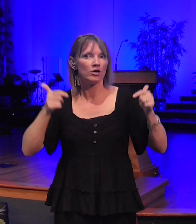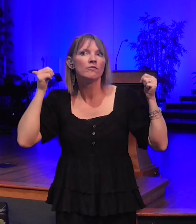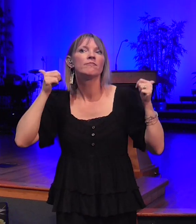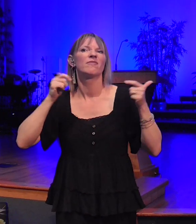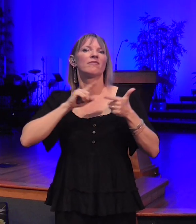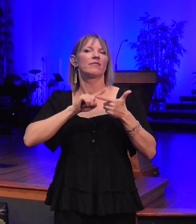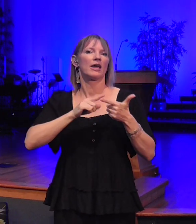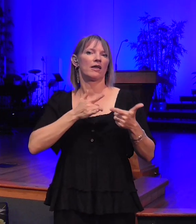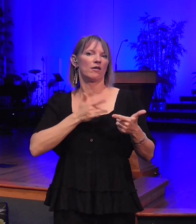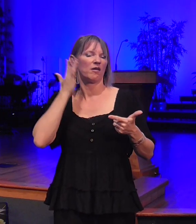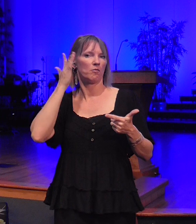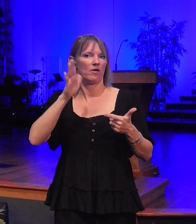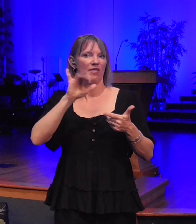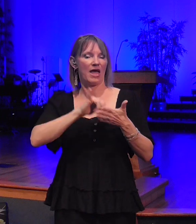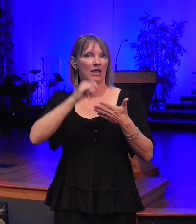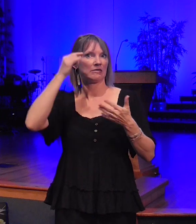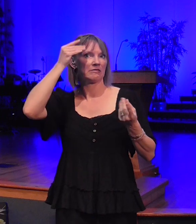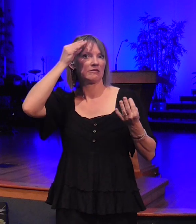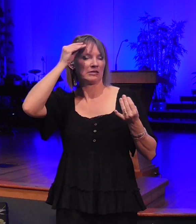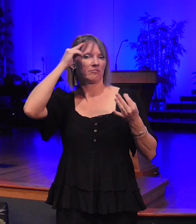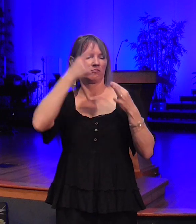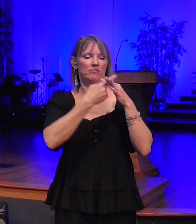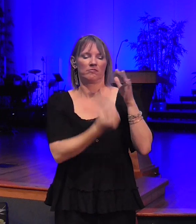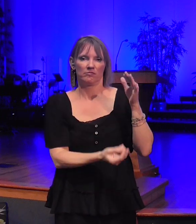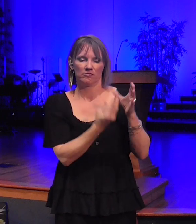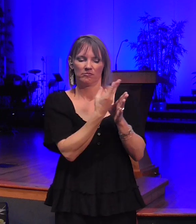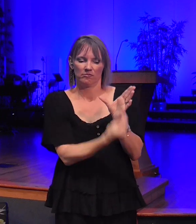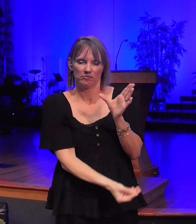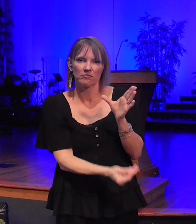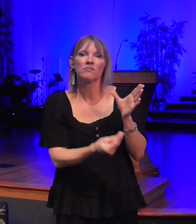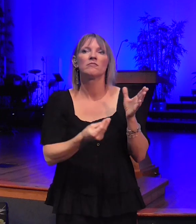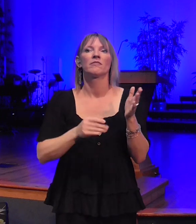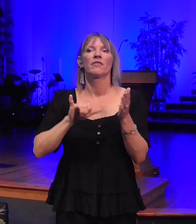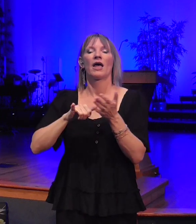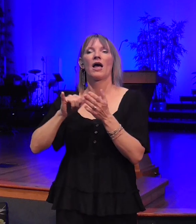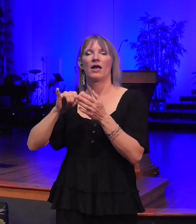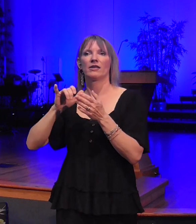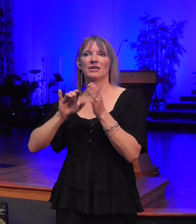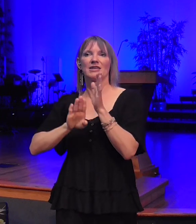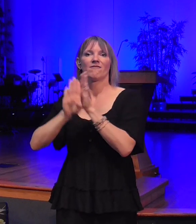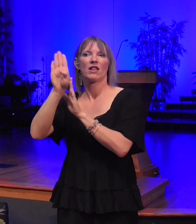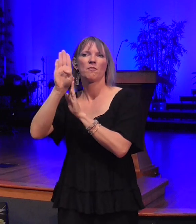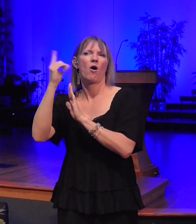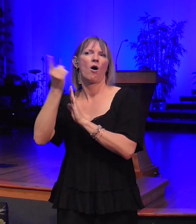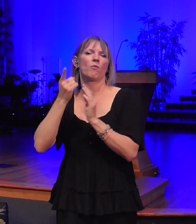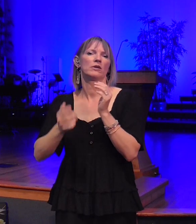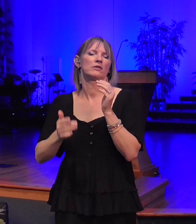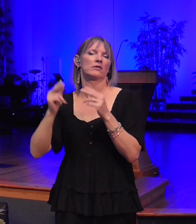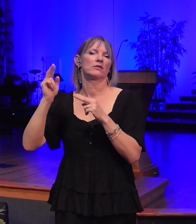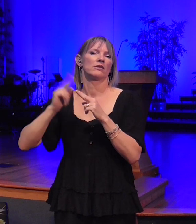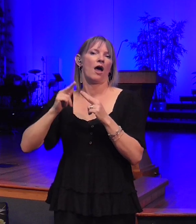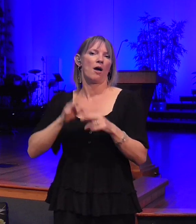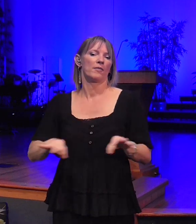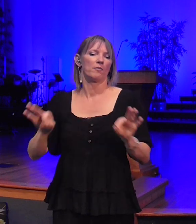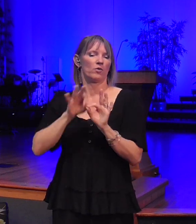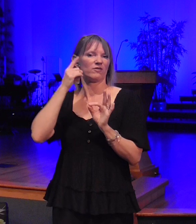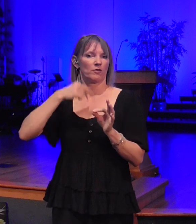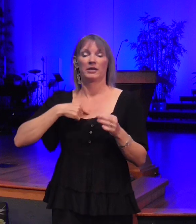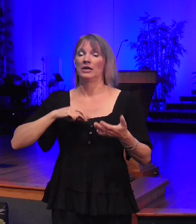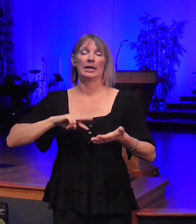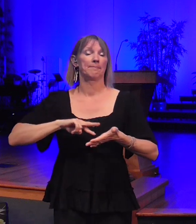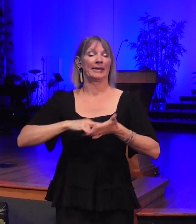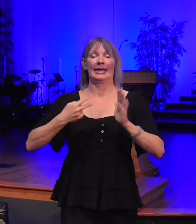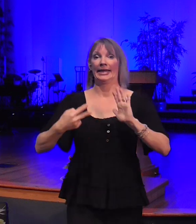disappears. For that reason, the idea of development was always of the highest importance to me. In other words, that commitment to the